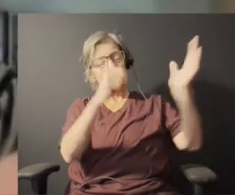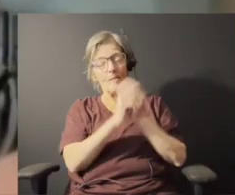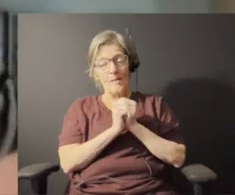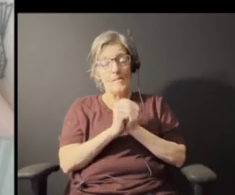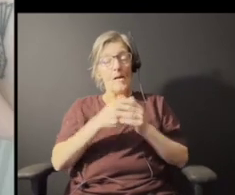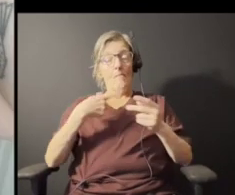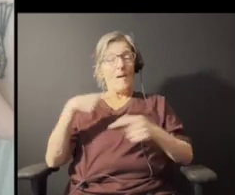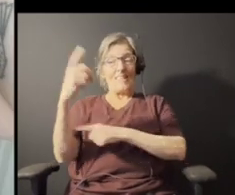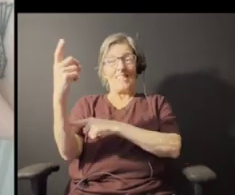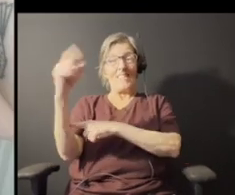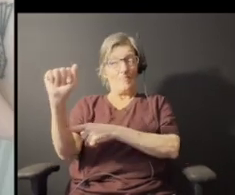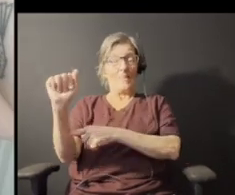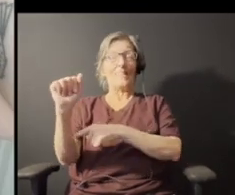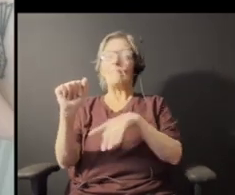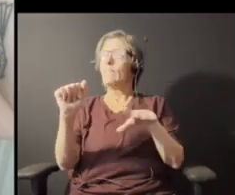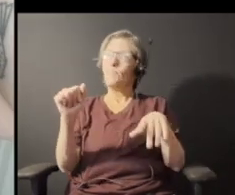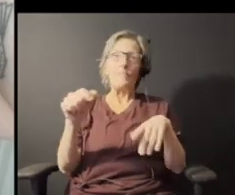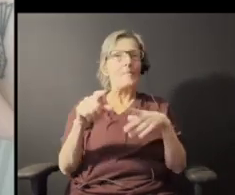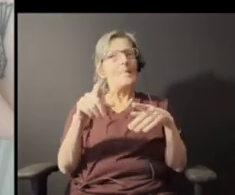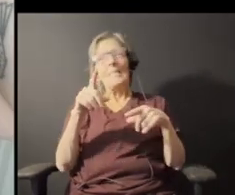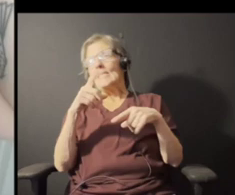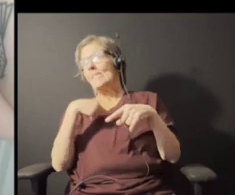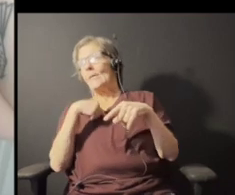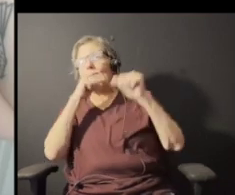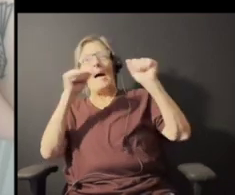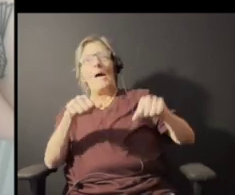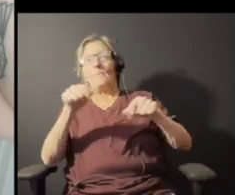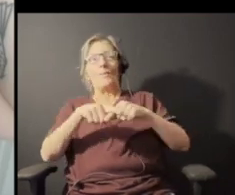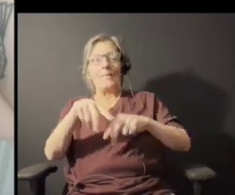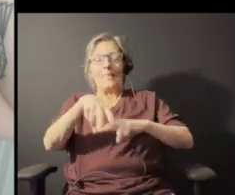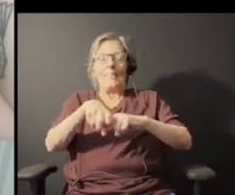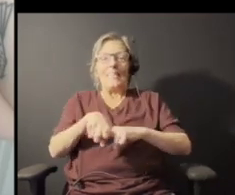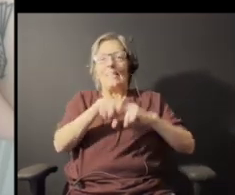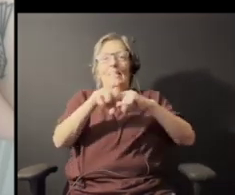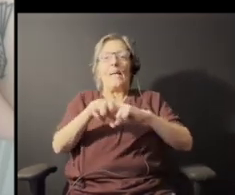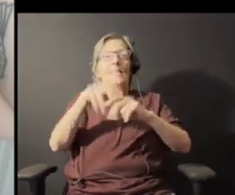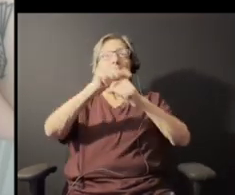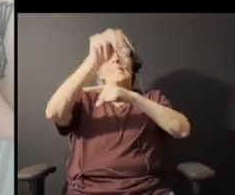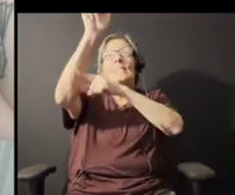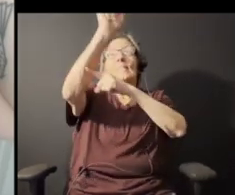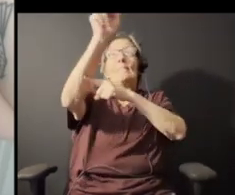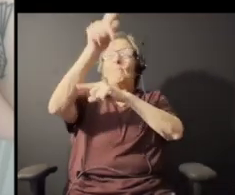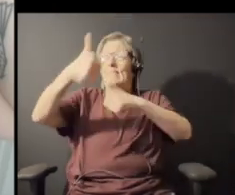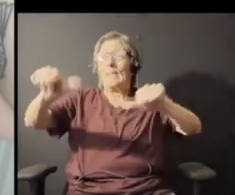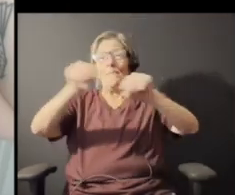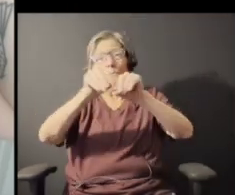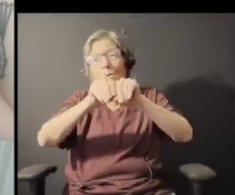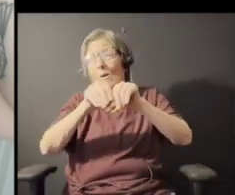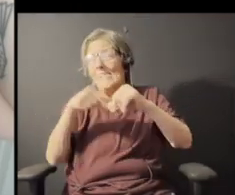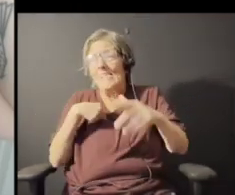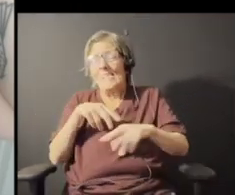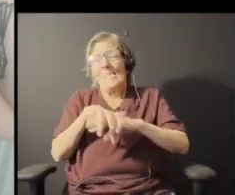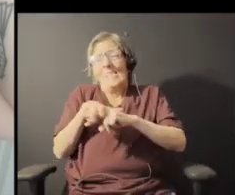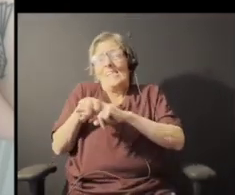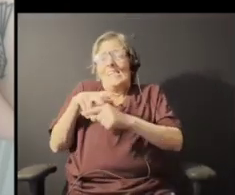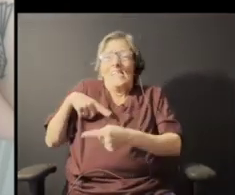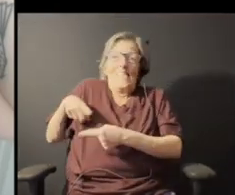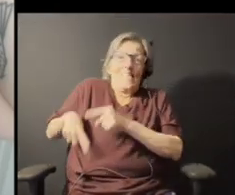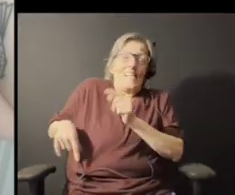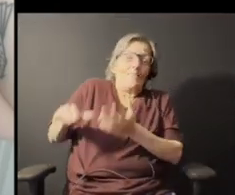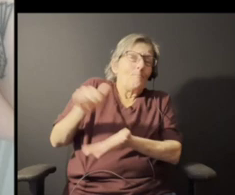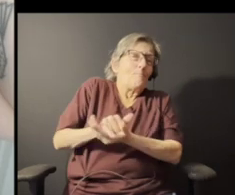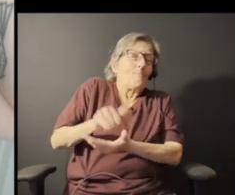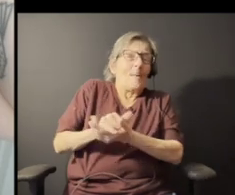my disabilities got to the point where I wasn't able to sit at an easel anymore and paint